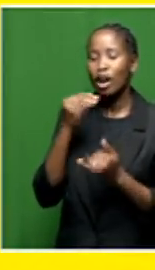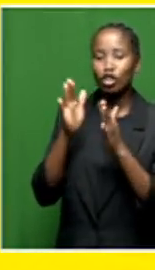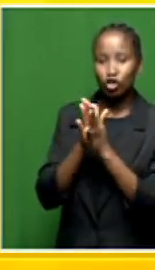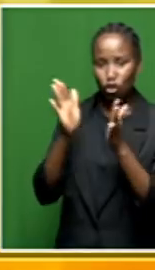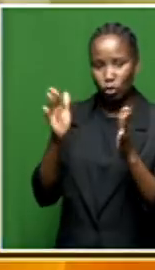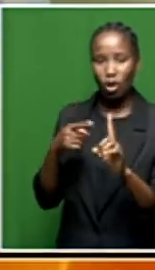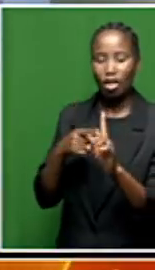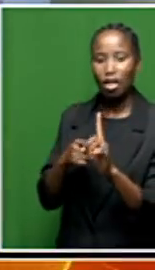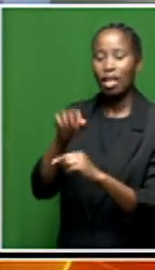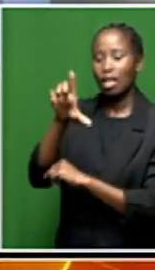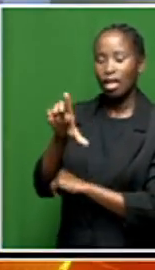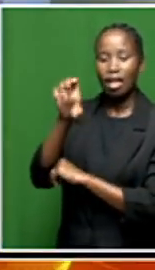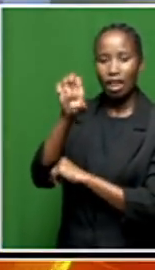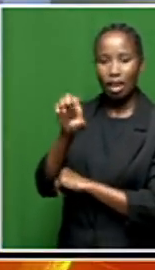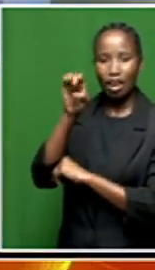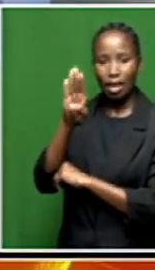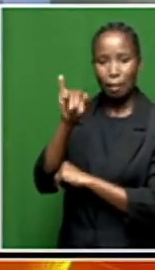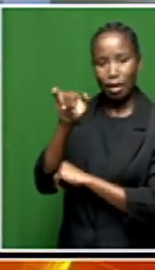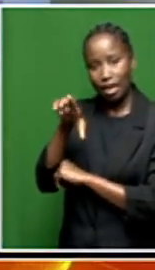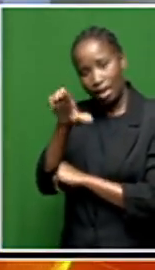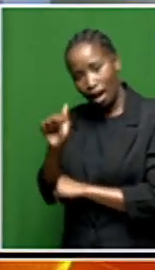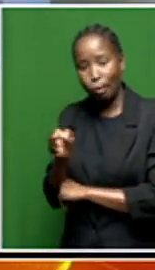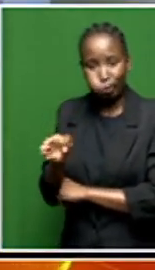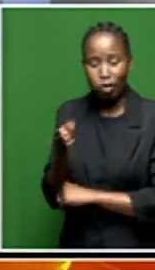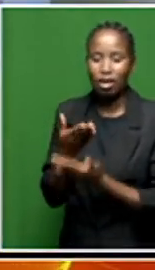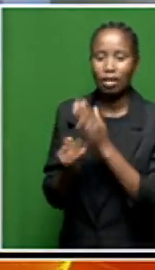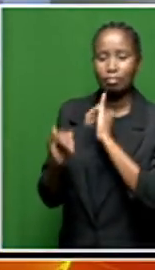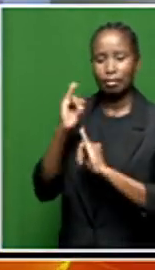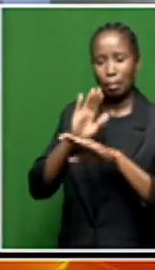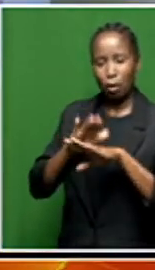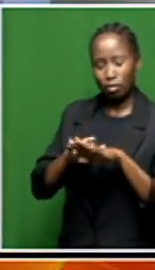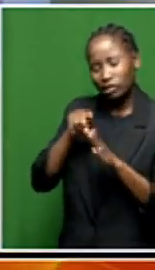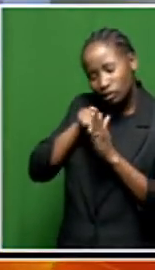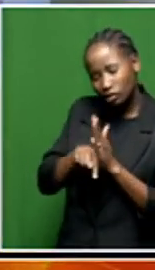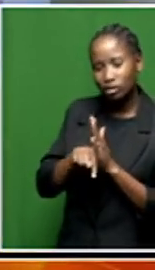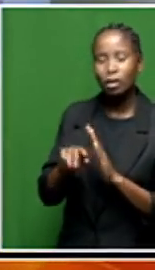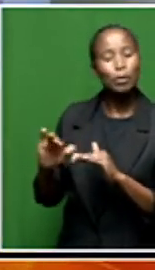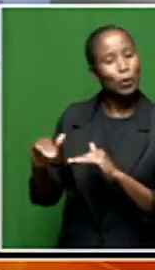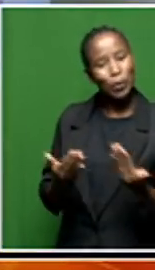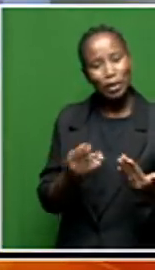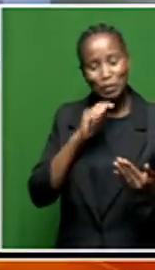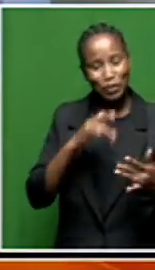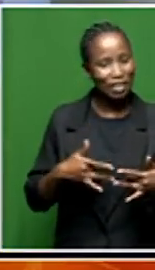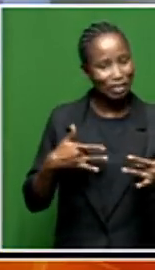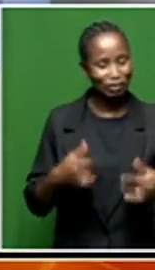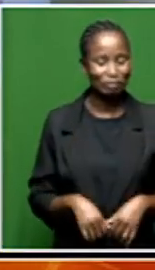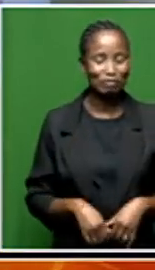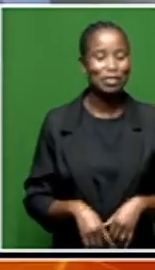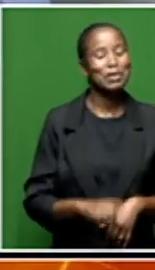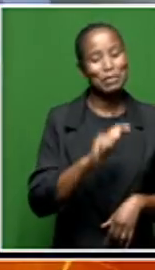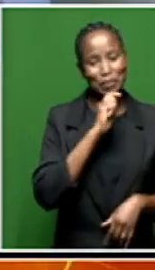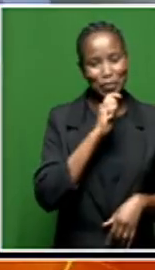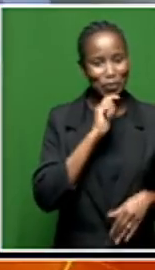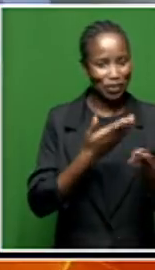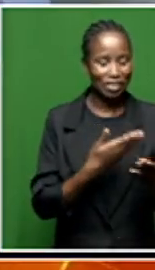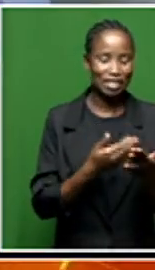more about this. General, good morning. Welcome to Morning Live. Good morning, Madam, and good morning to your viewers.